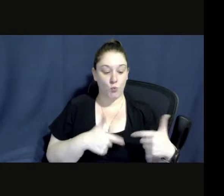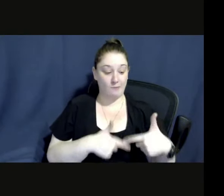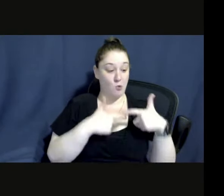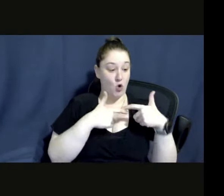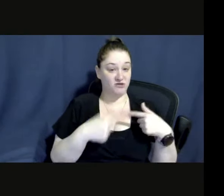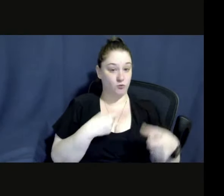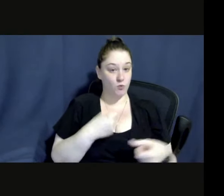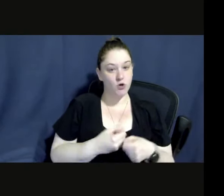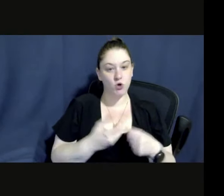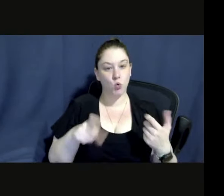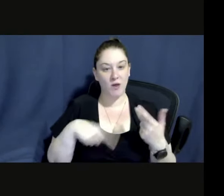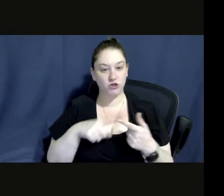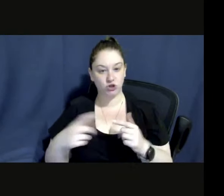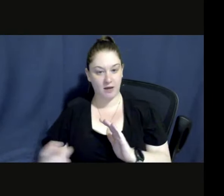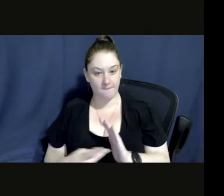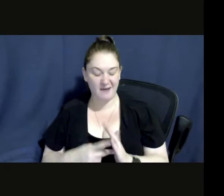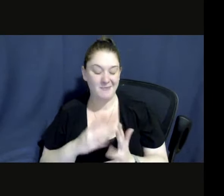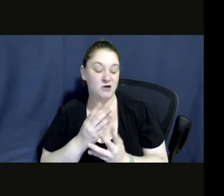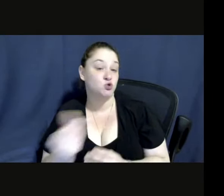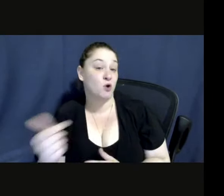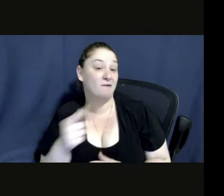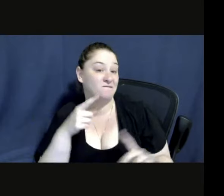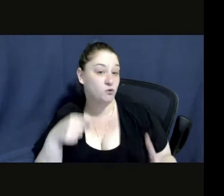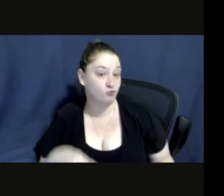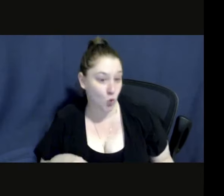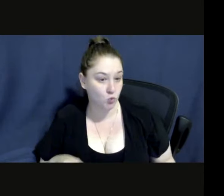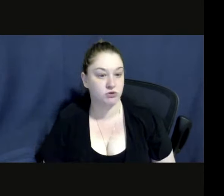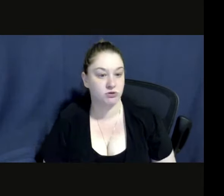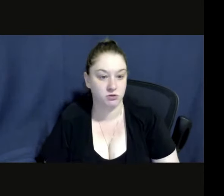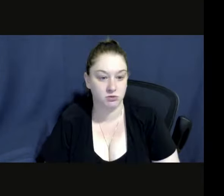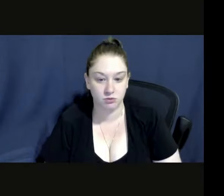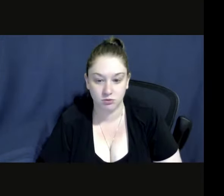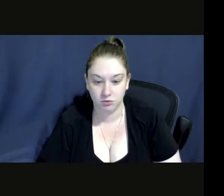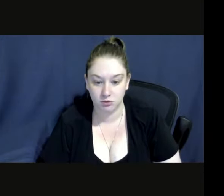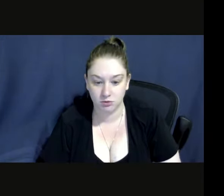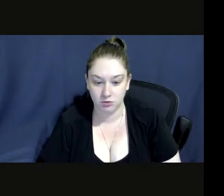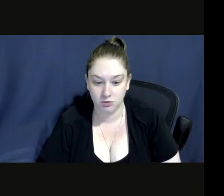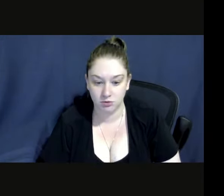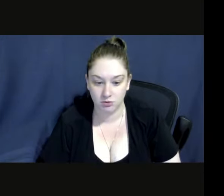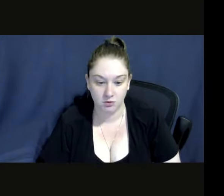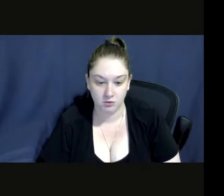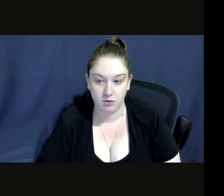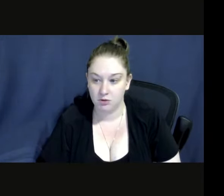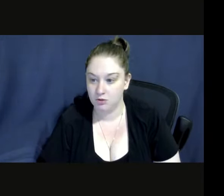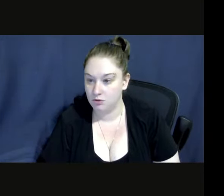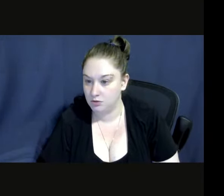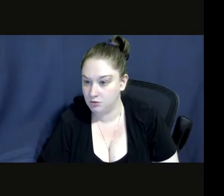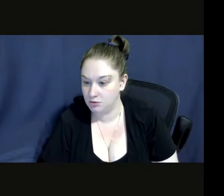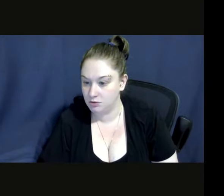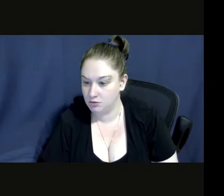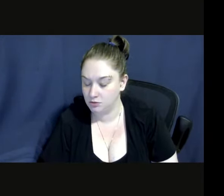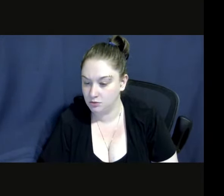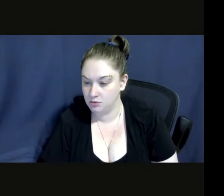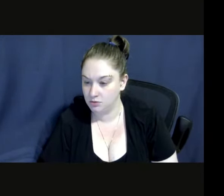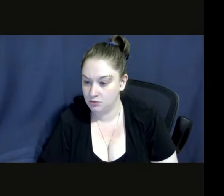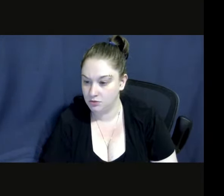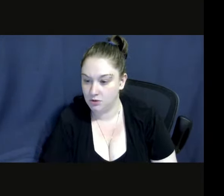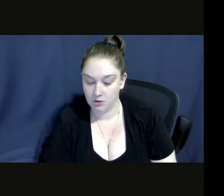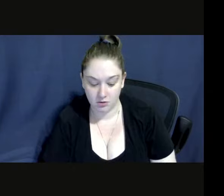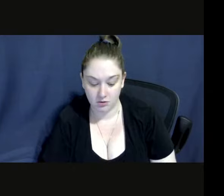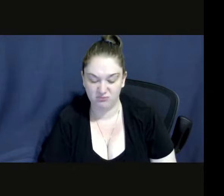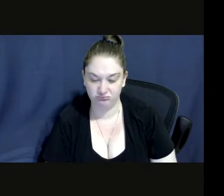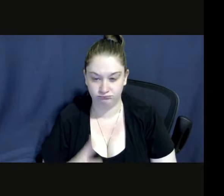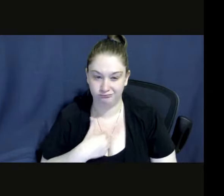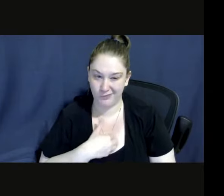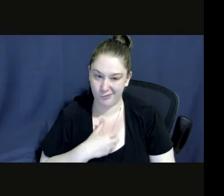That's just a few goals. We're going to start with the first couple is to share information. And I apologize, it's a lot of